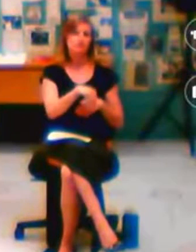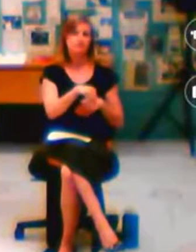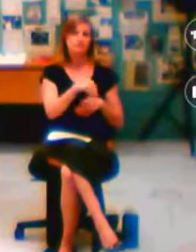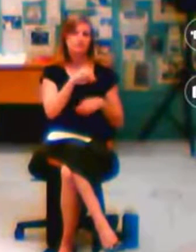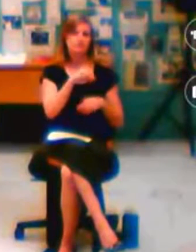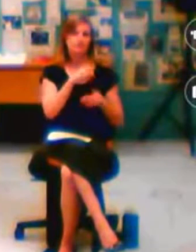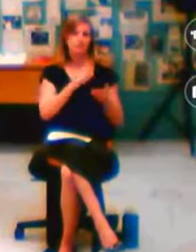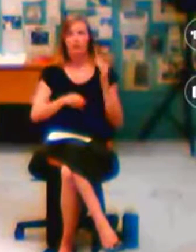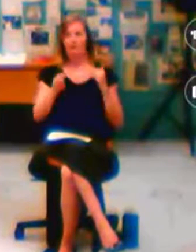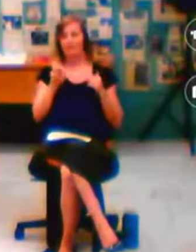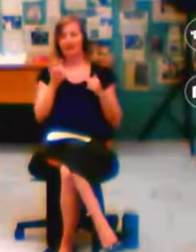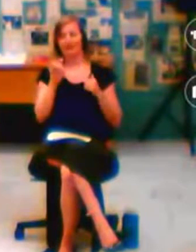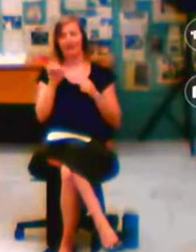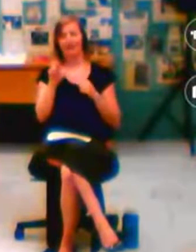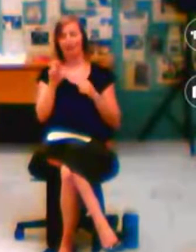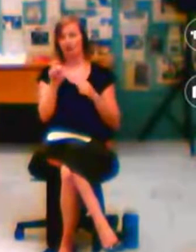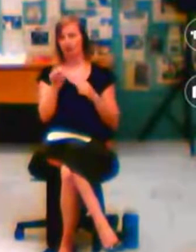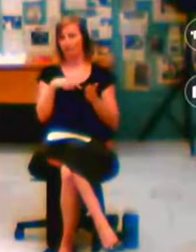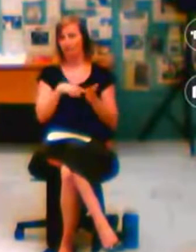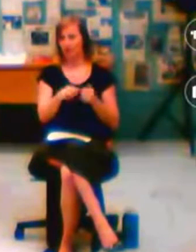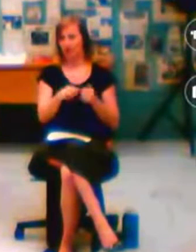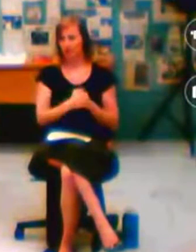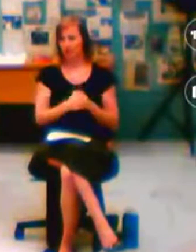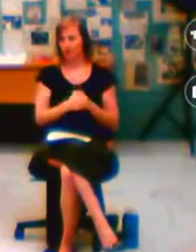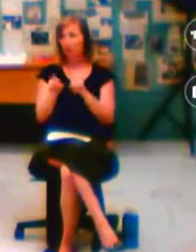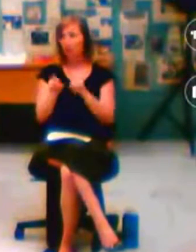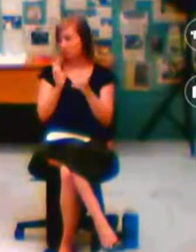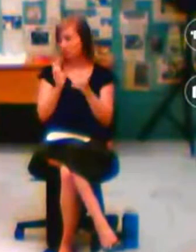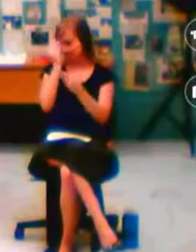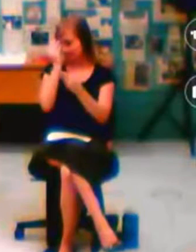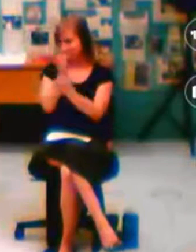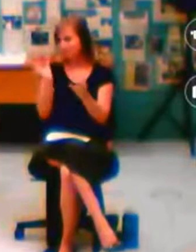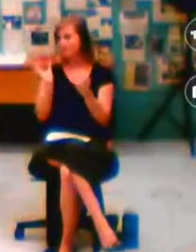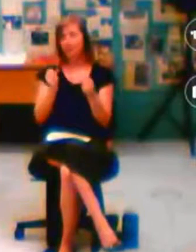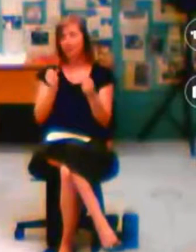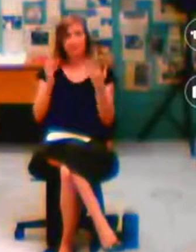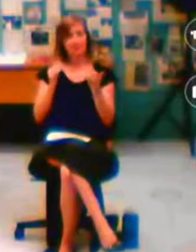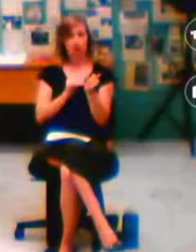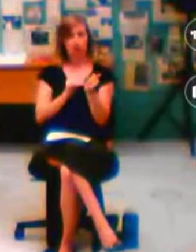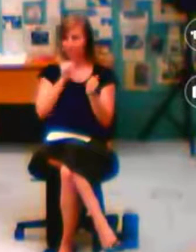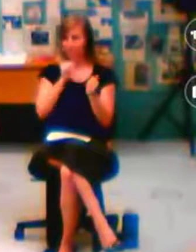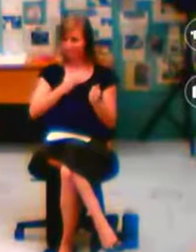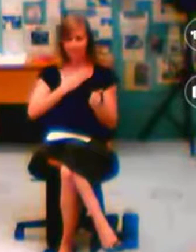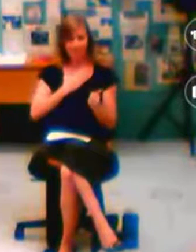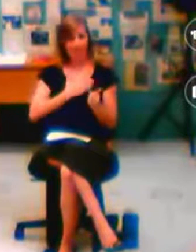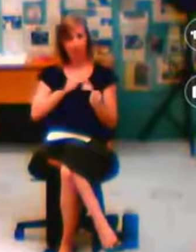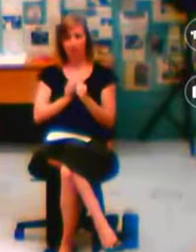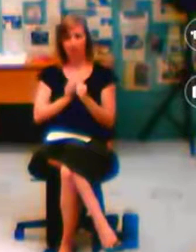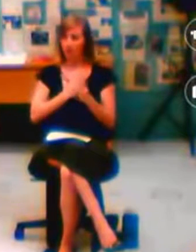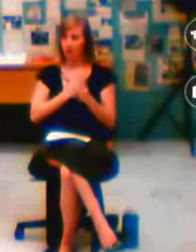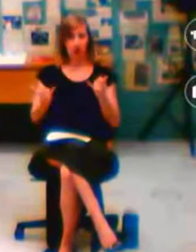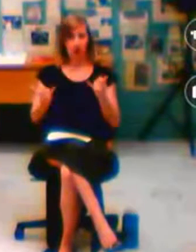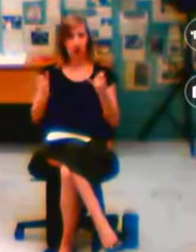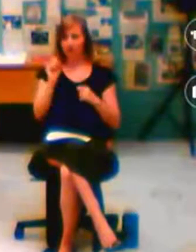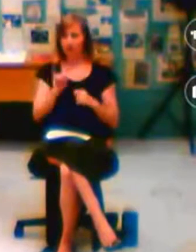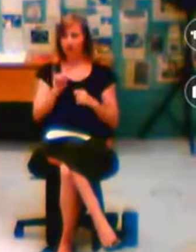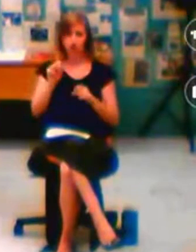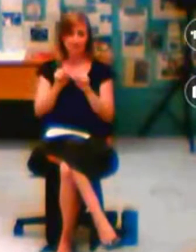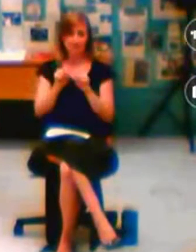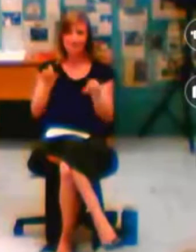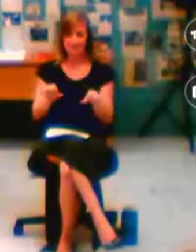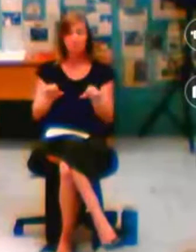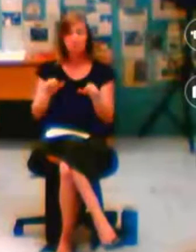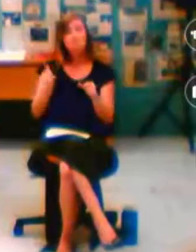used to calculate the cost were paying at about 150% of Medicare. I also want